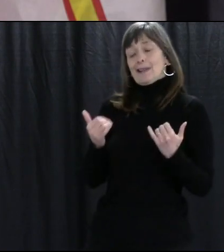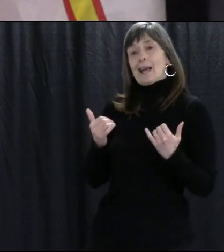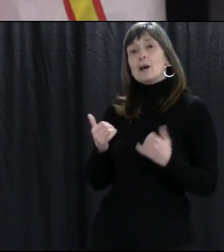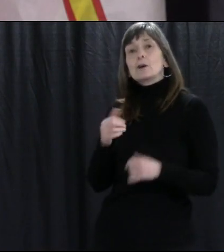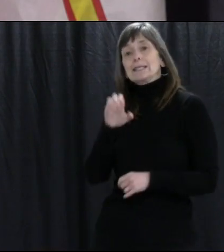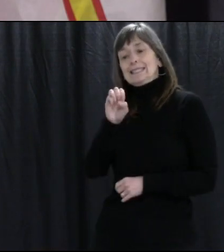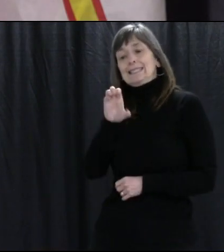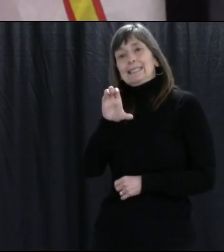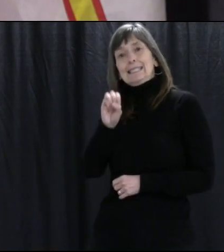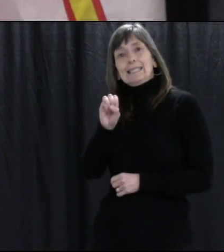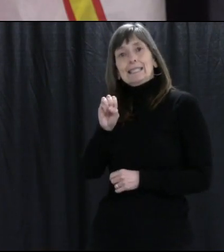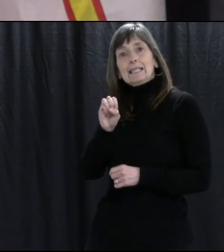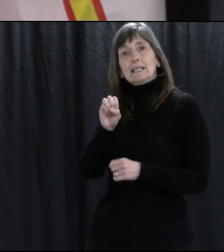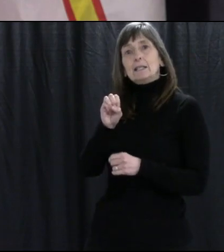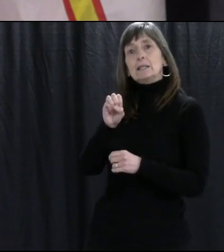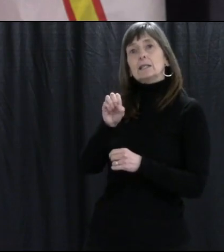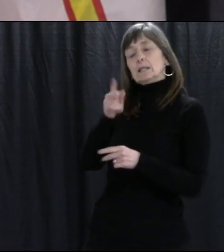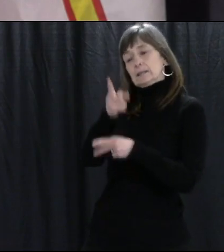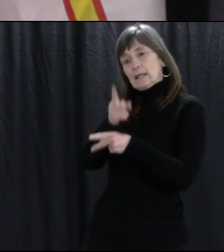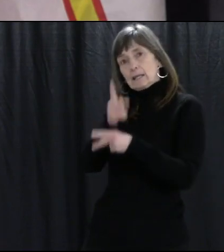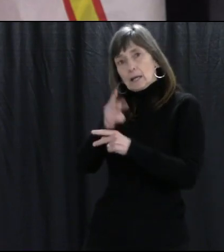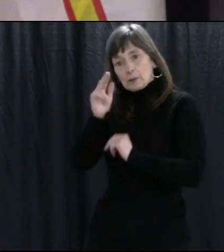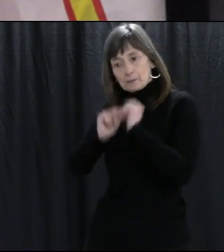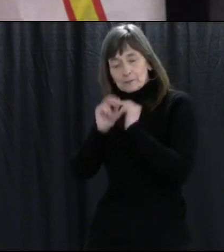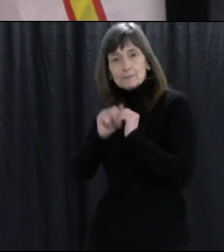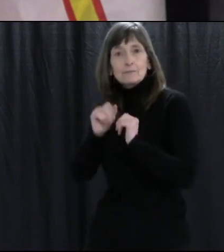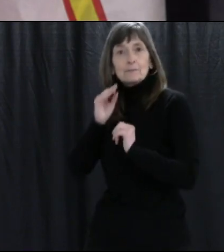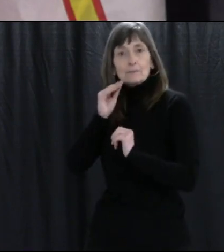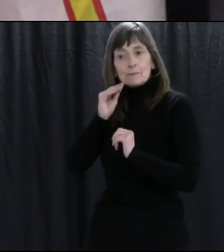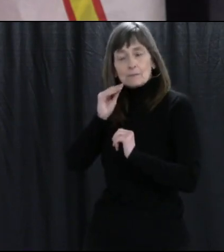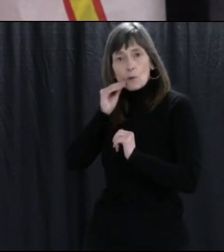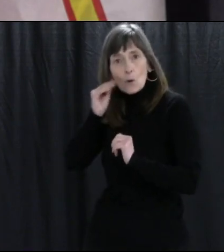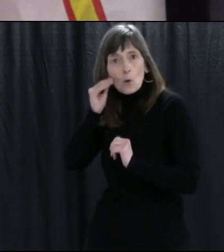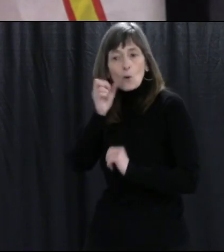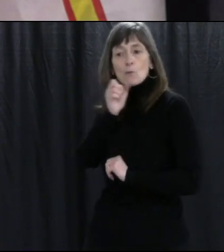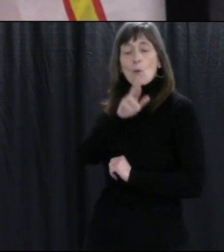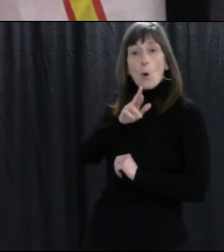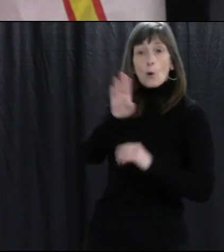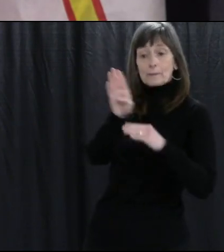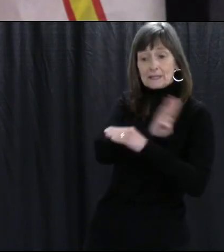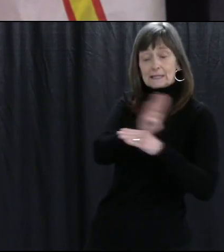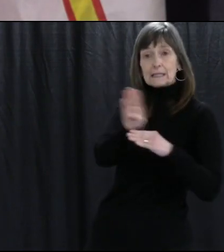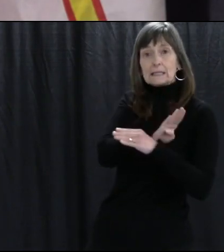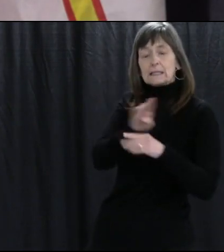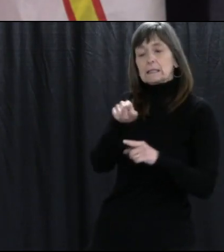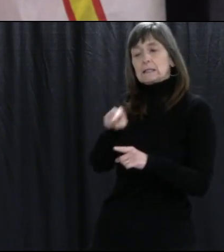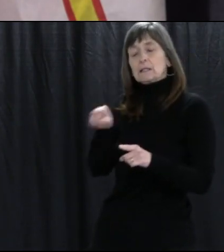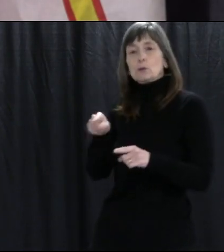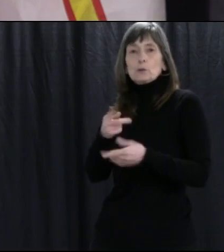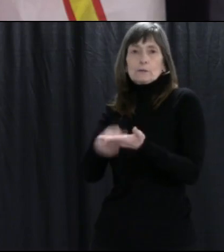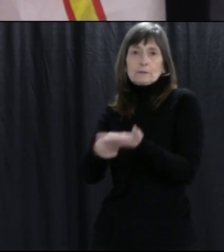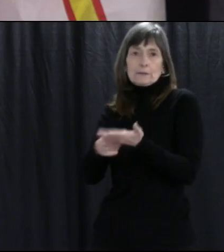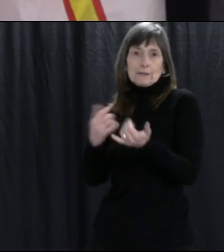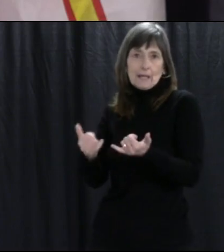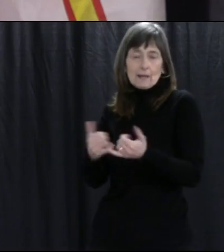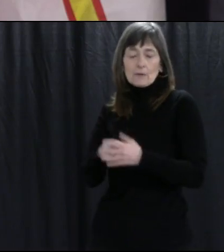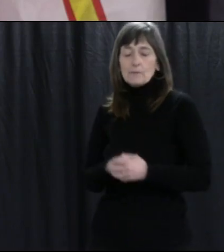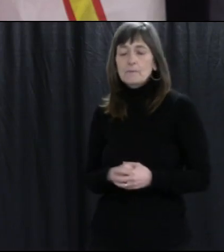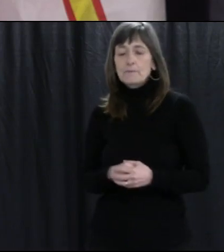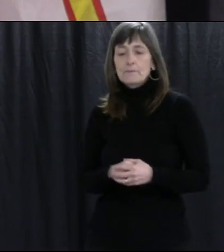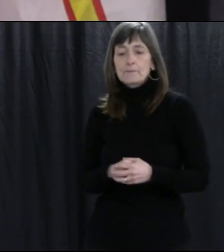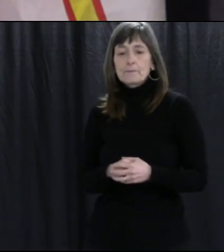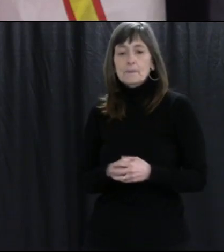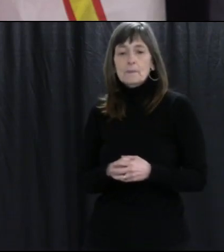now, especially when it comes to people that would require for essential services, especially around healthcare and others.